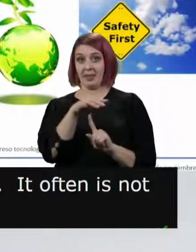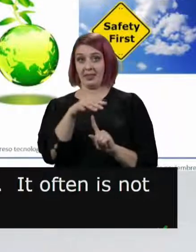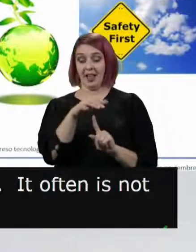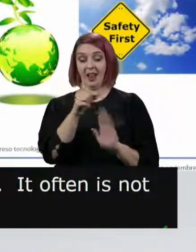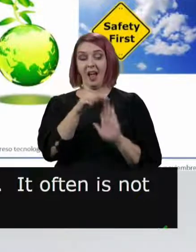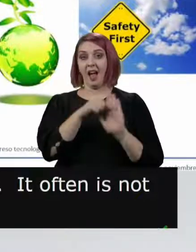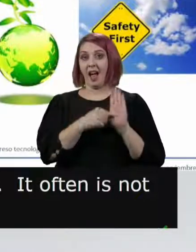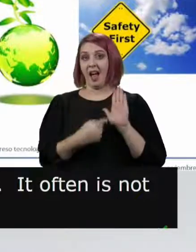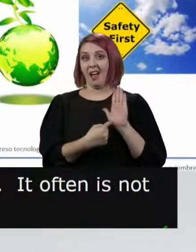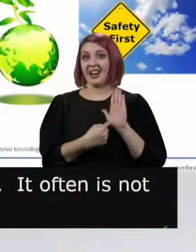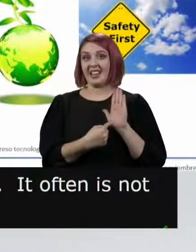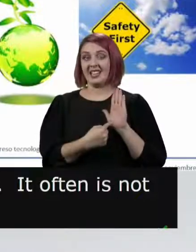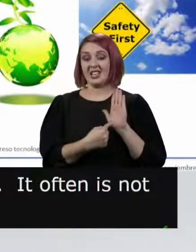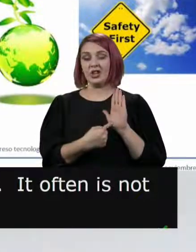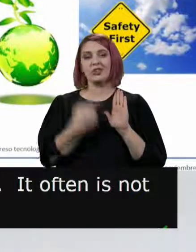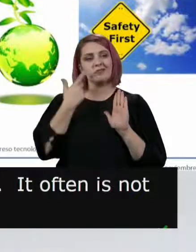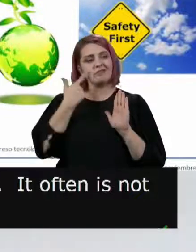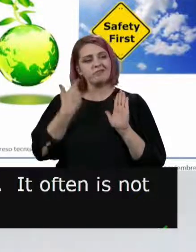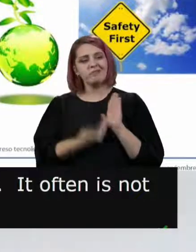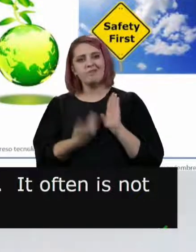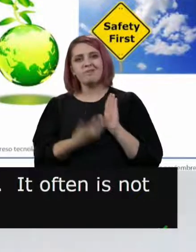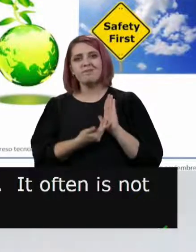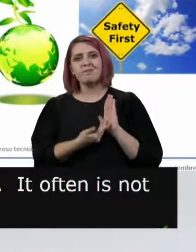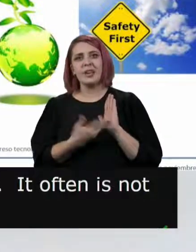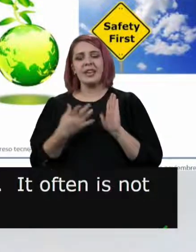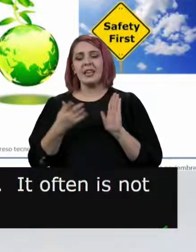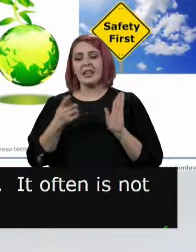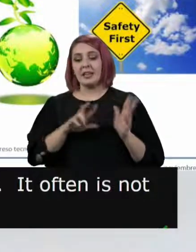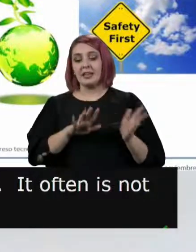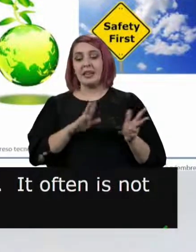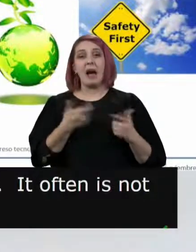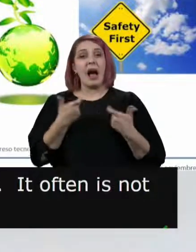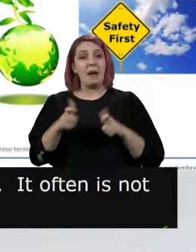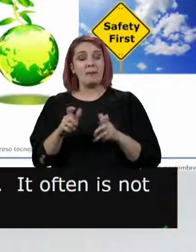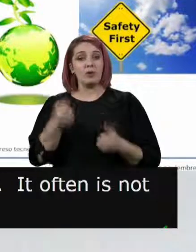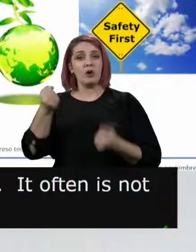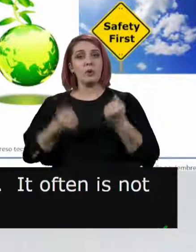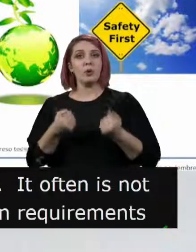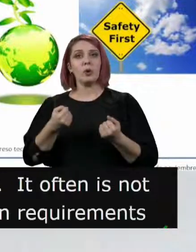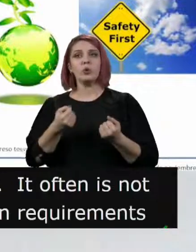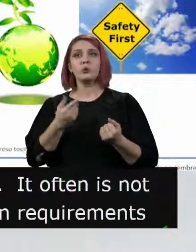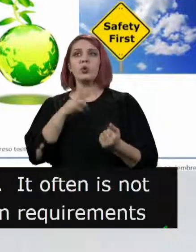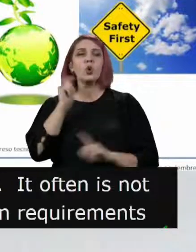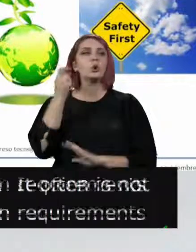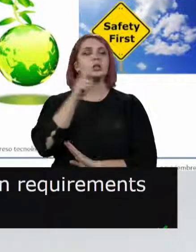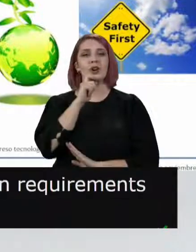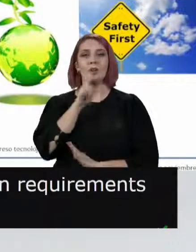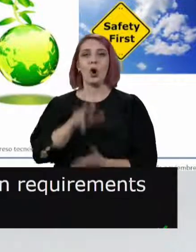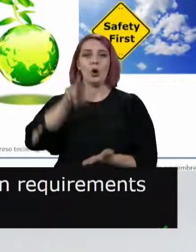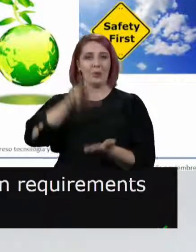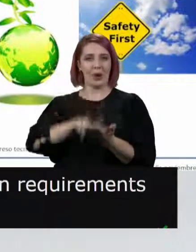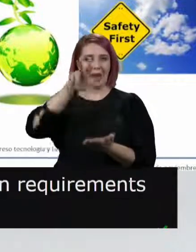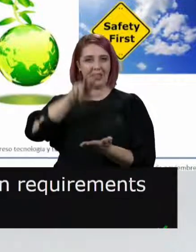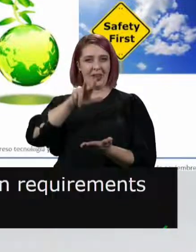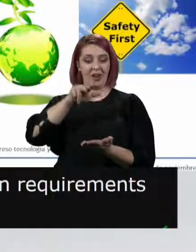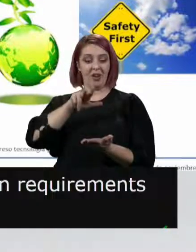has to comply with certain requirements that are both regarded to safety and environmental issues.